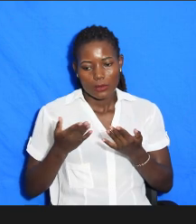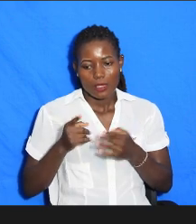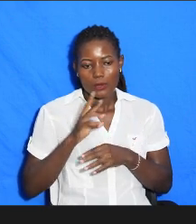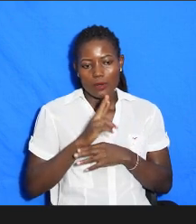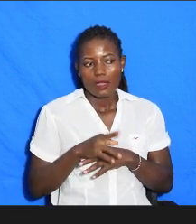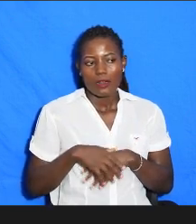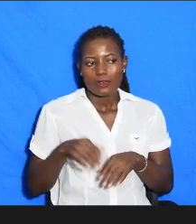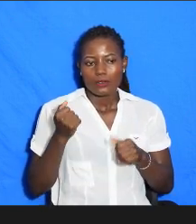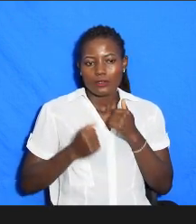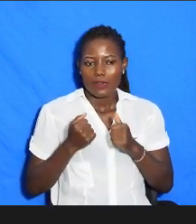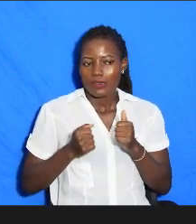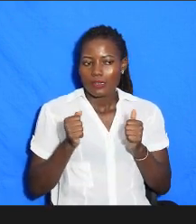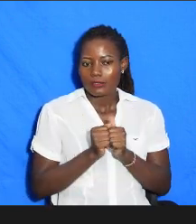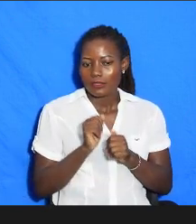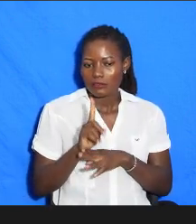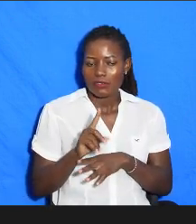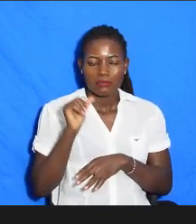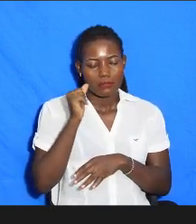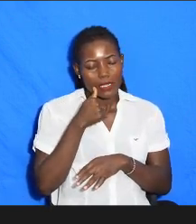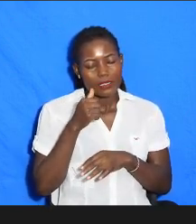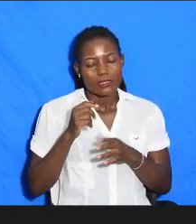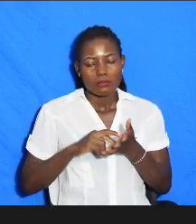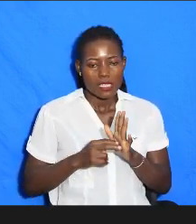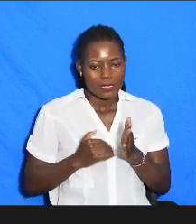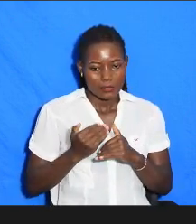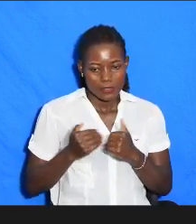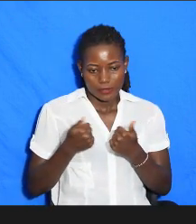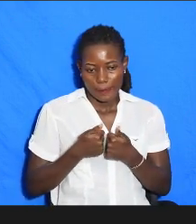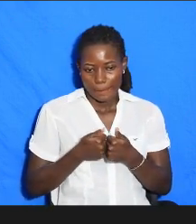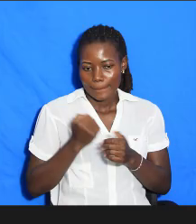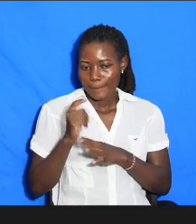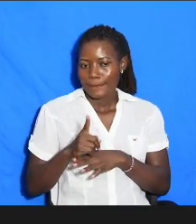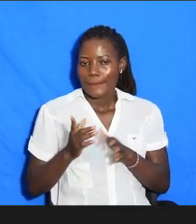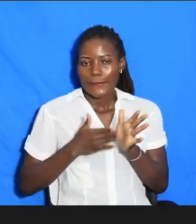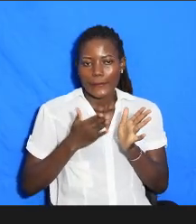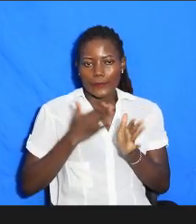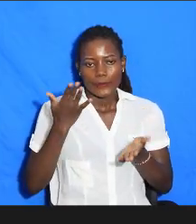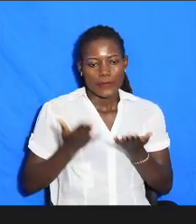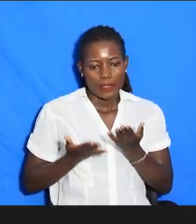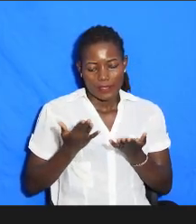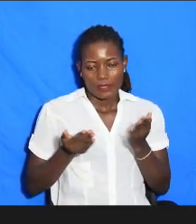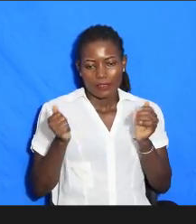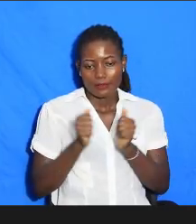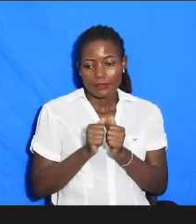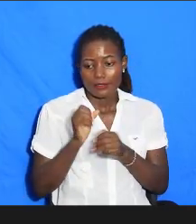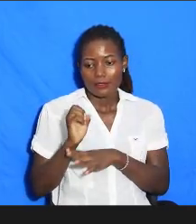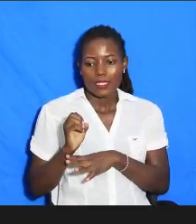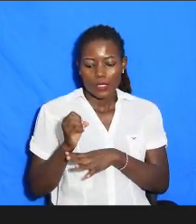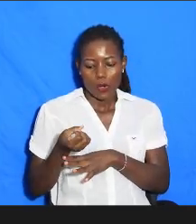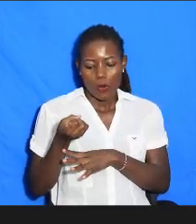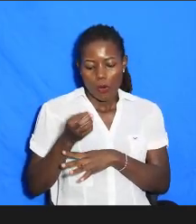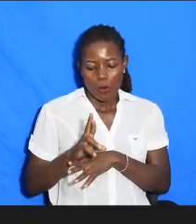You run a 10-1. Oh, that's nice. So now your next race needs to be kind of a bit faster. Either you run a 10-0 or